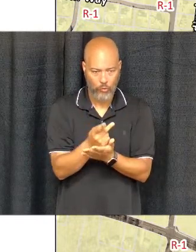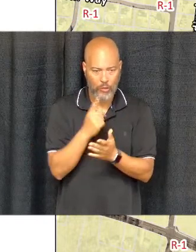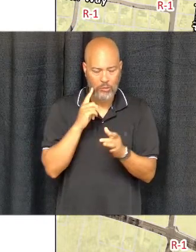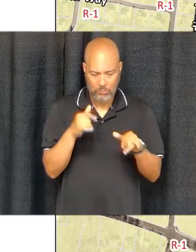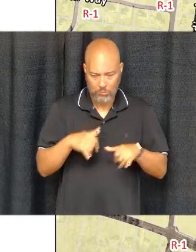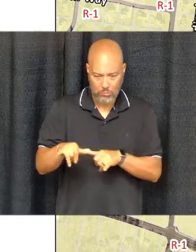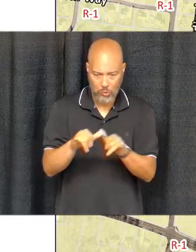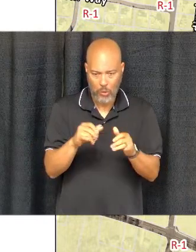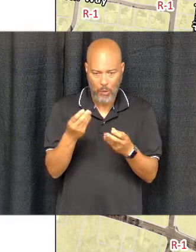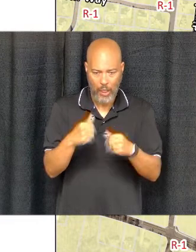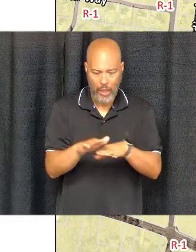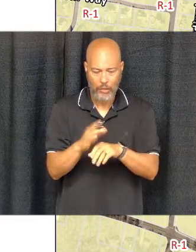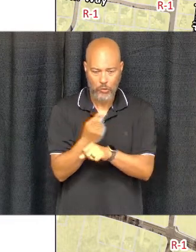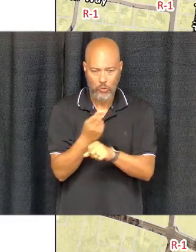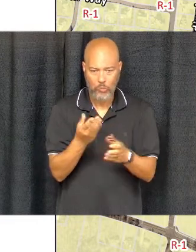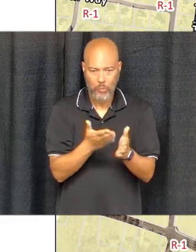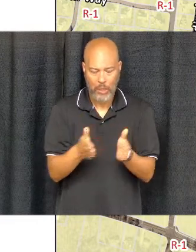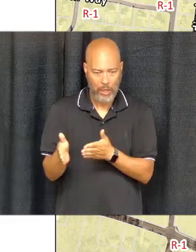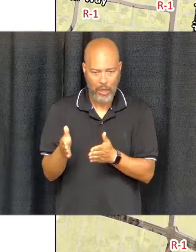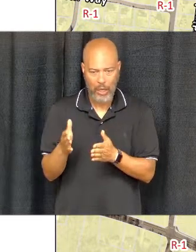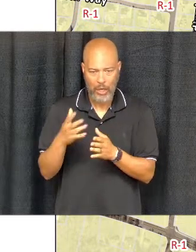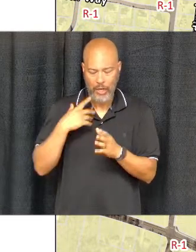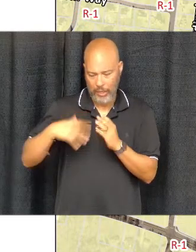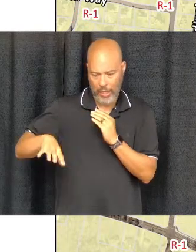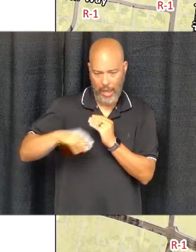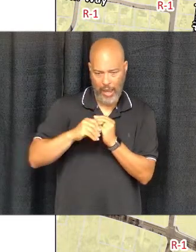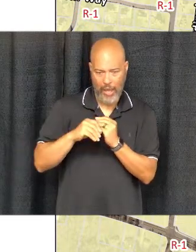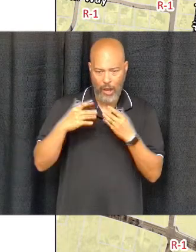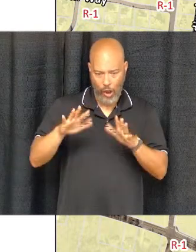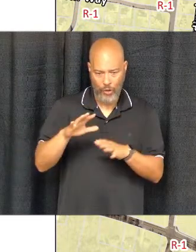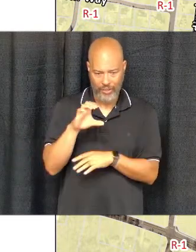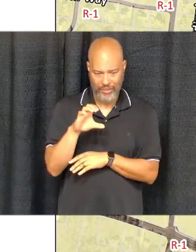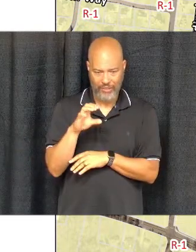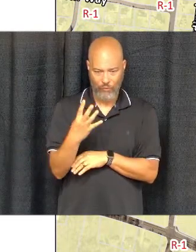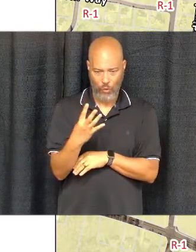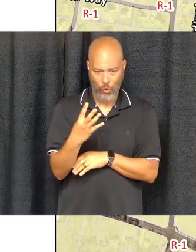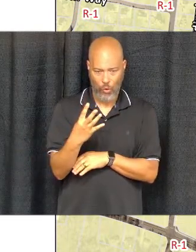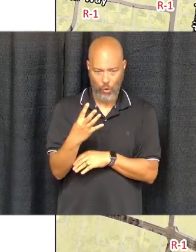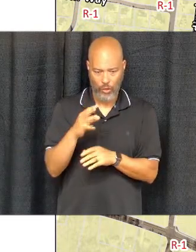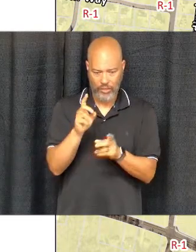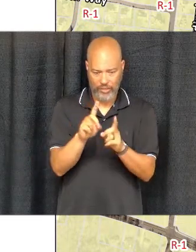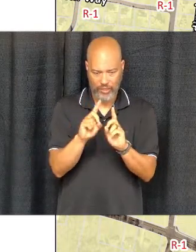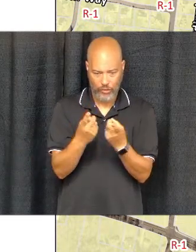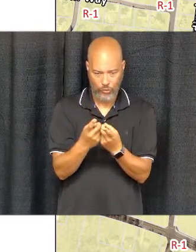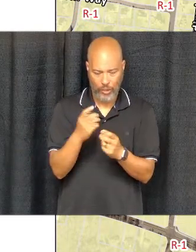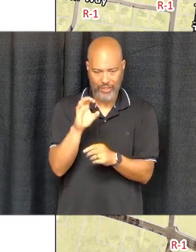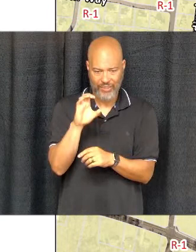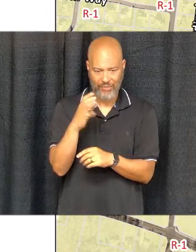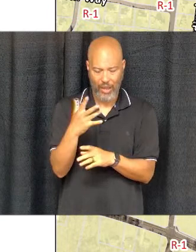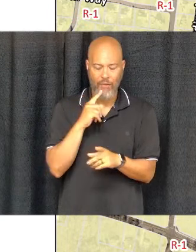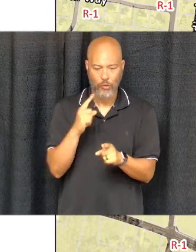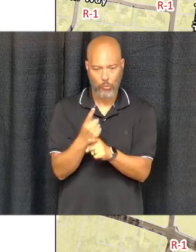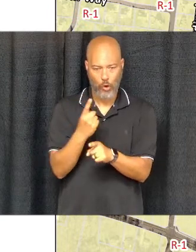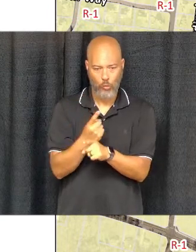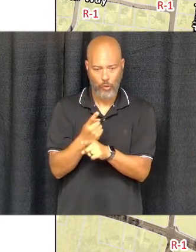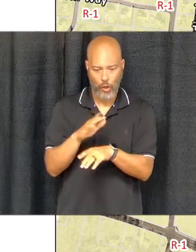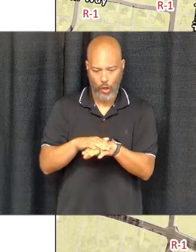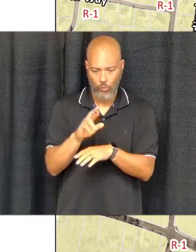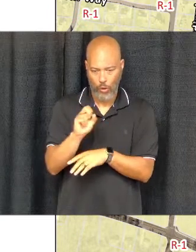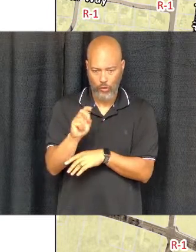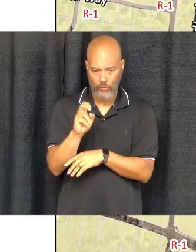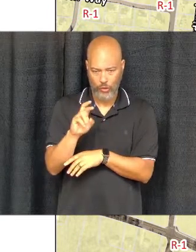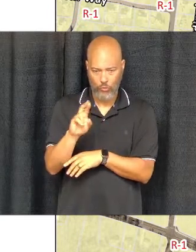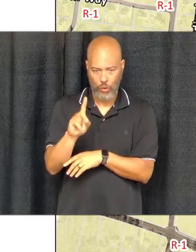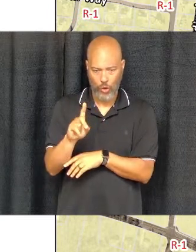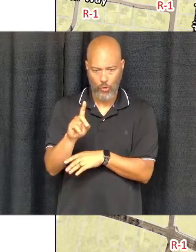consistent with the land use plan. The request is an extension of the existing C4 interchange district, and C5 is appropriate along Rossview Road, a